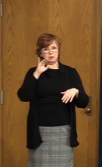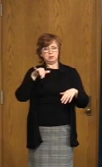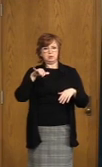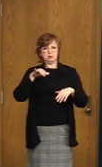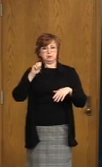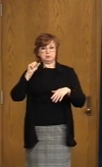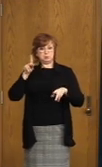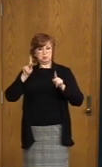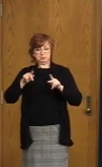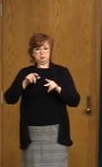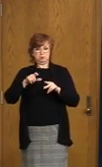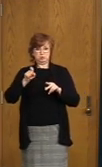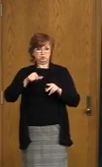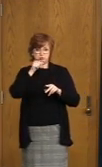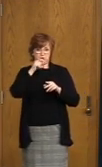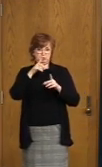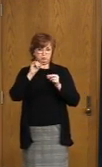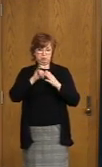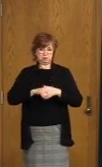Saskatchewan way.